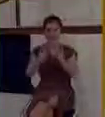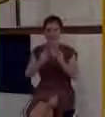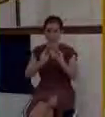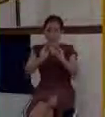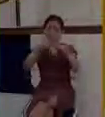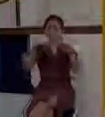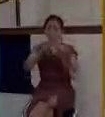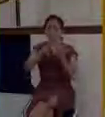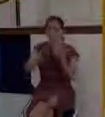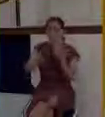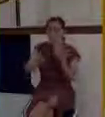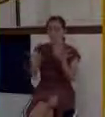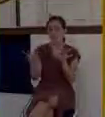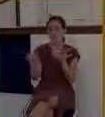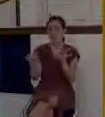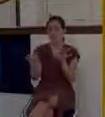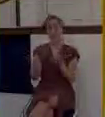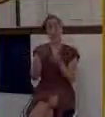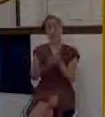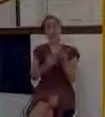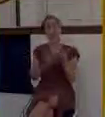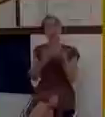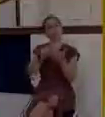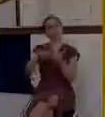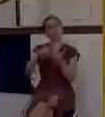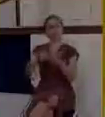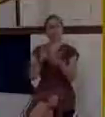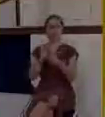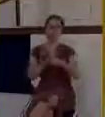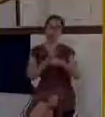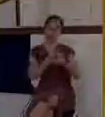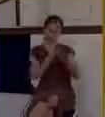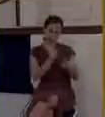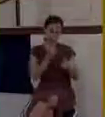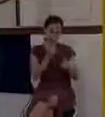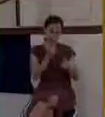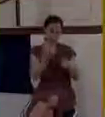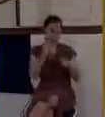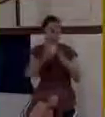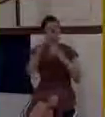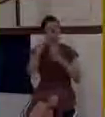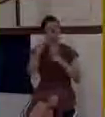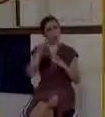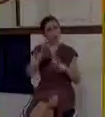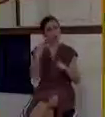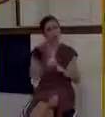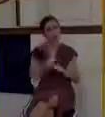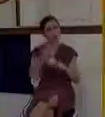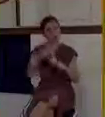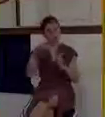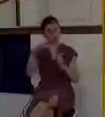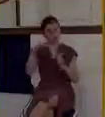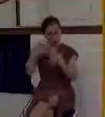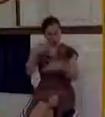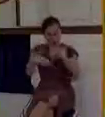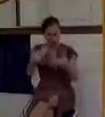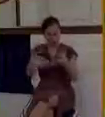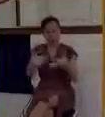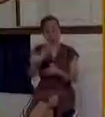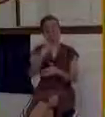Now, there are certain parts of it that are difficult, but with a fair amount of labor and work, you can know exactly what was intended when that was